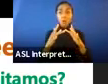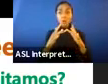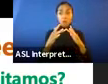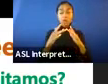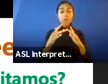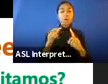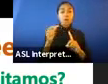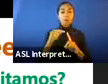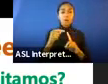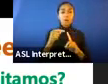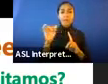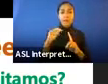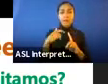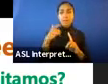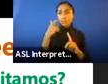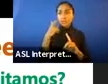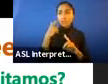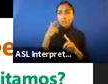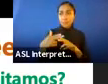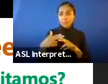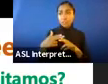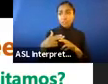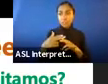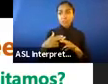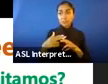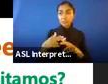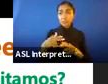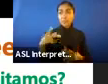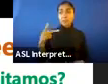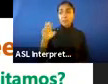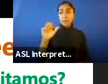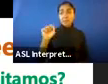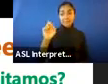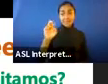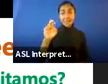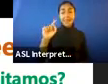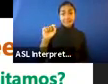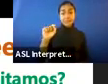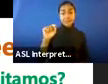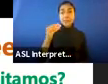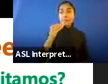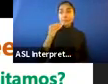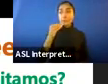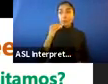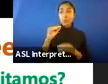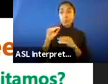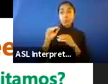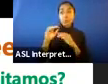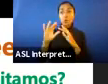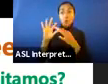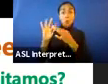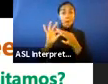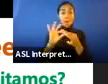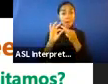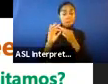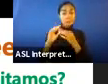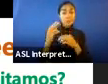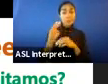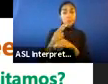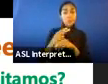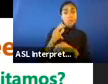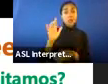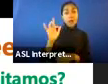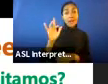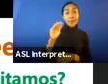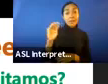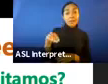factoid I just shared, is that peasant food webs use less than 25% of all agricultural lands, but